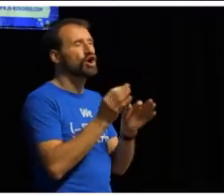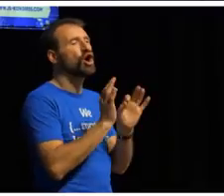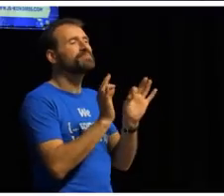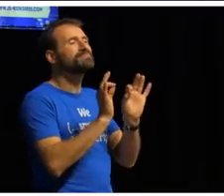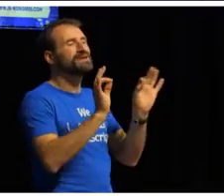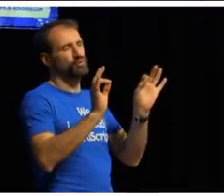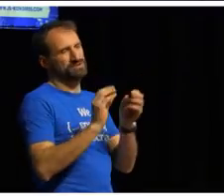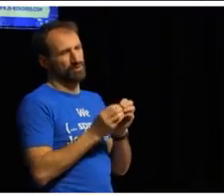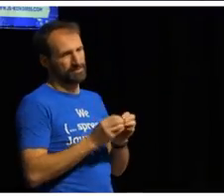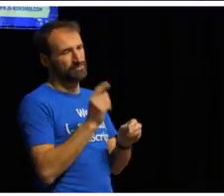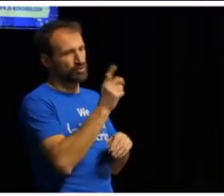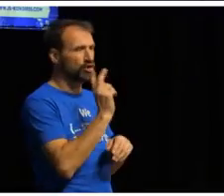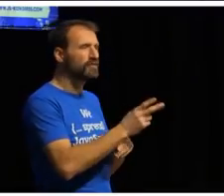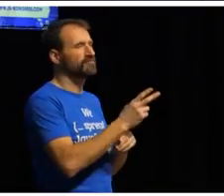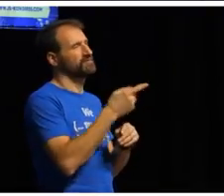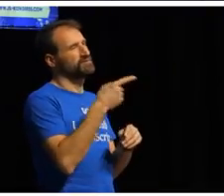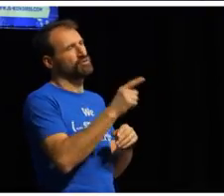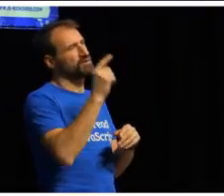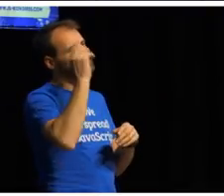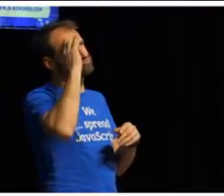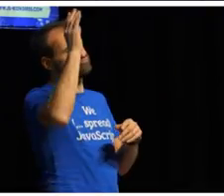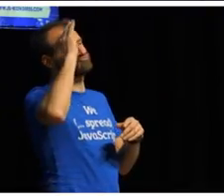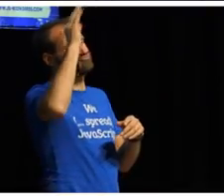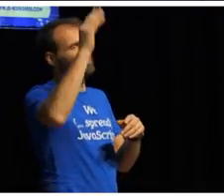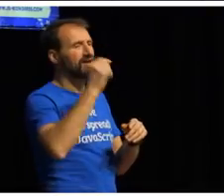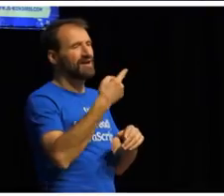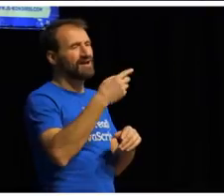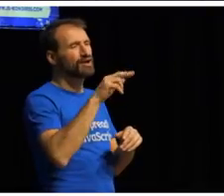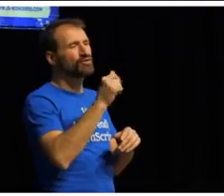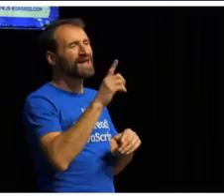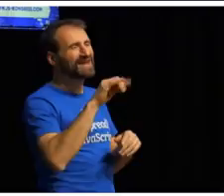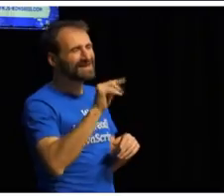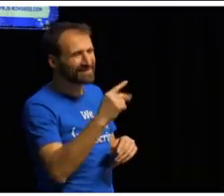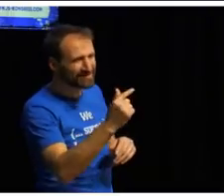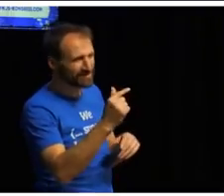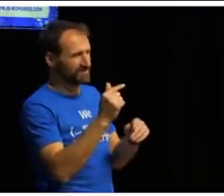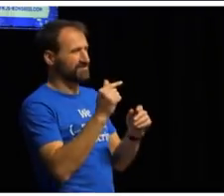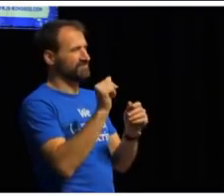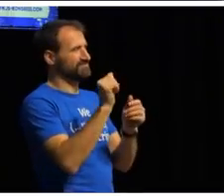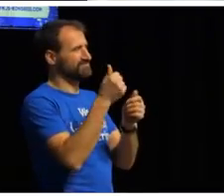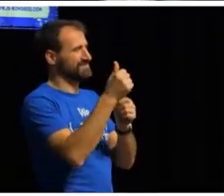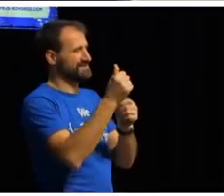by stochastic gradient descent. If you don't know what that is, it doesn't matter. You just use it. I mean,